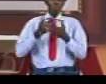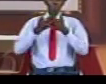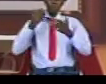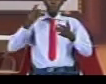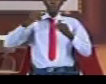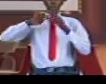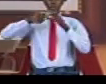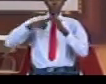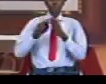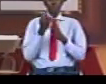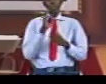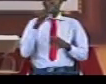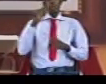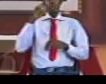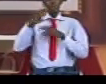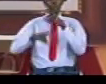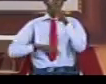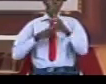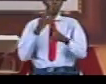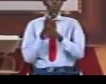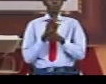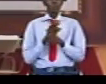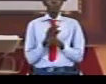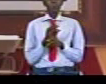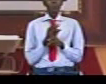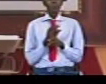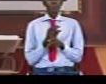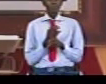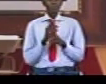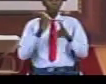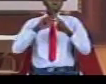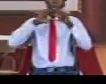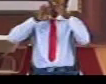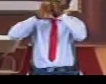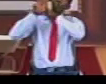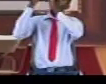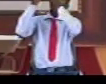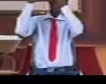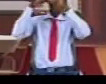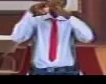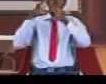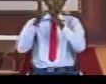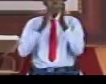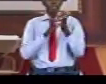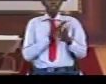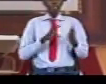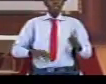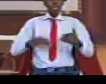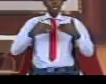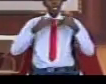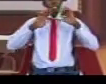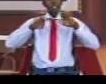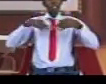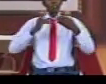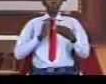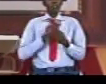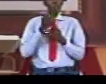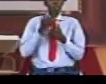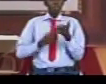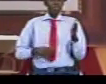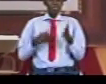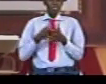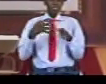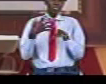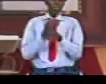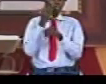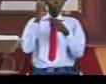foundation of the world. To get to heaven, Jesus Christ has given us what it takes to get